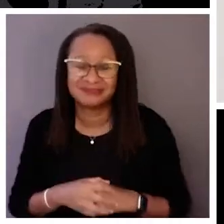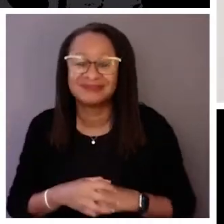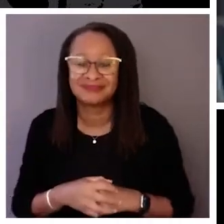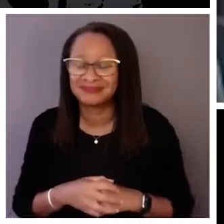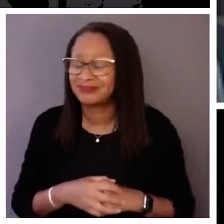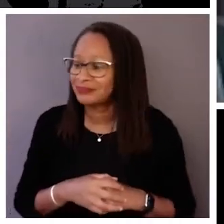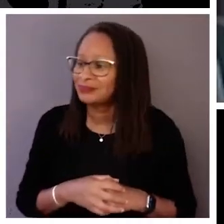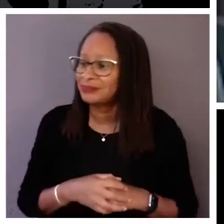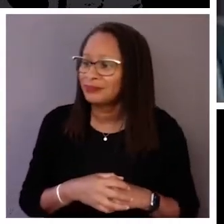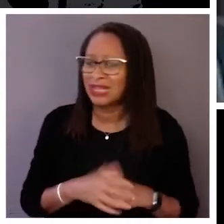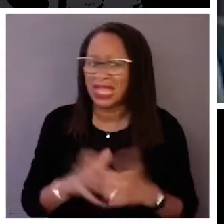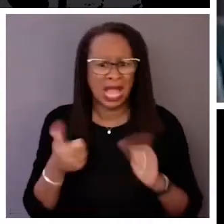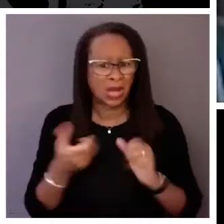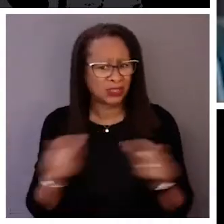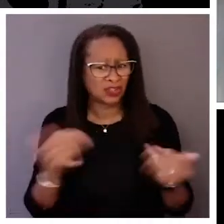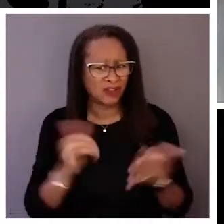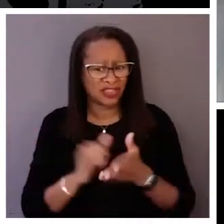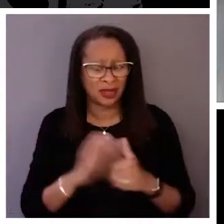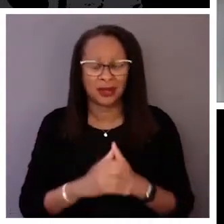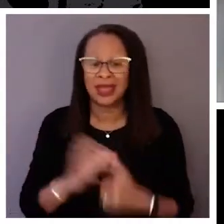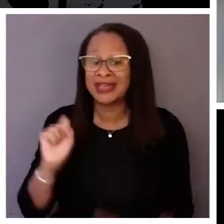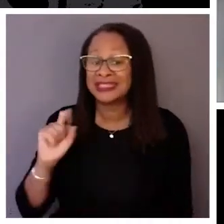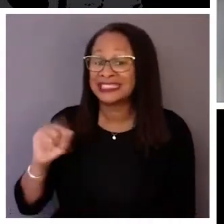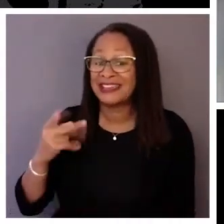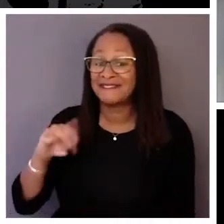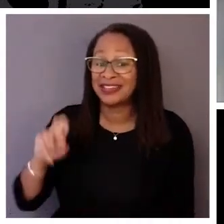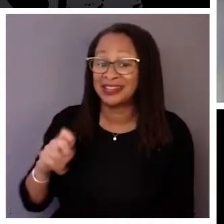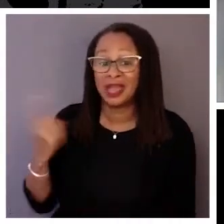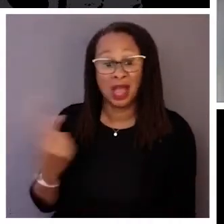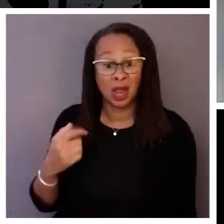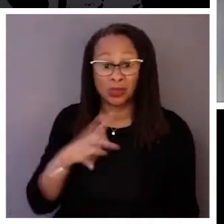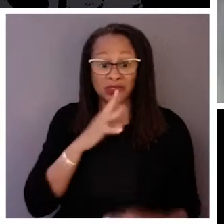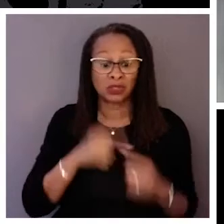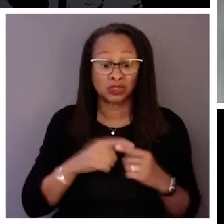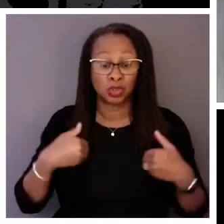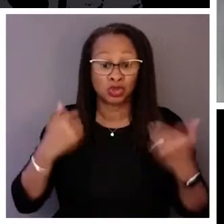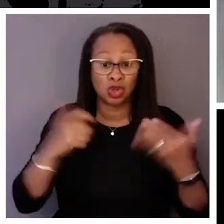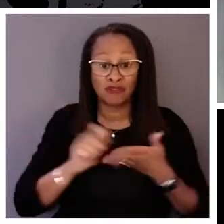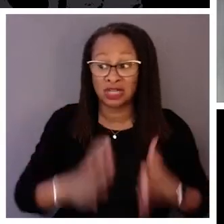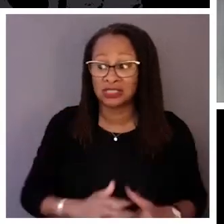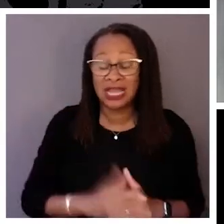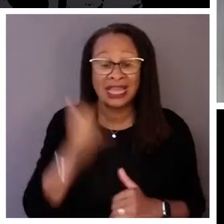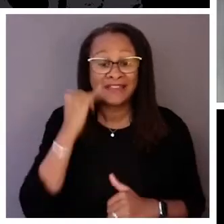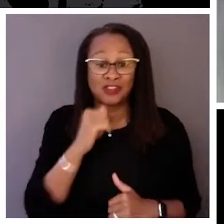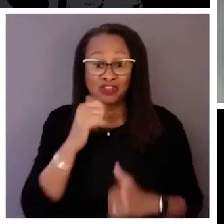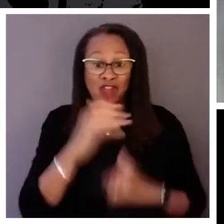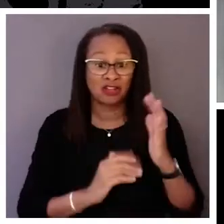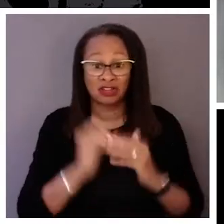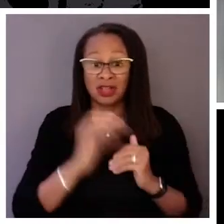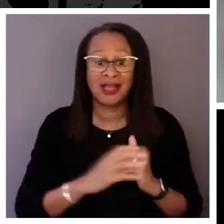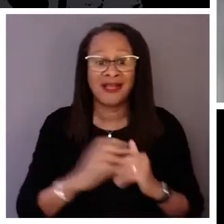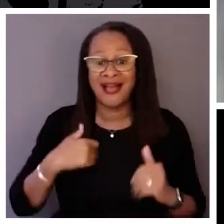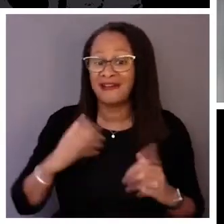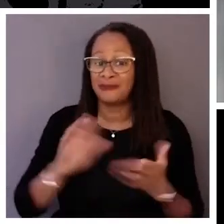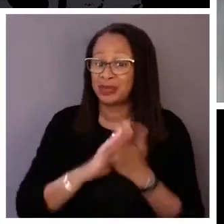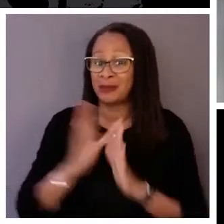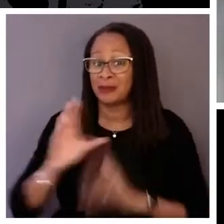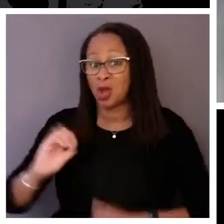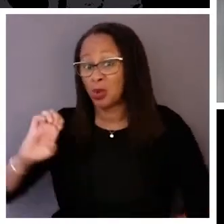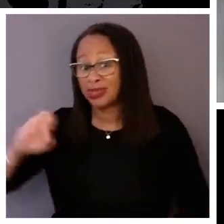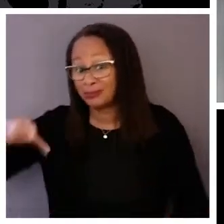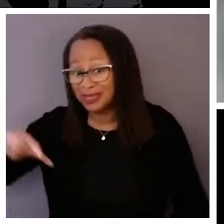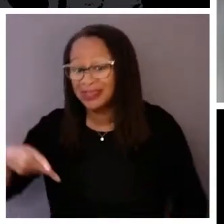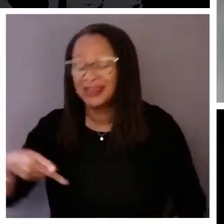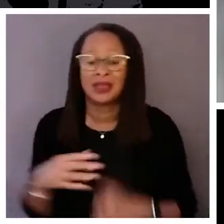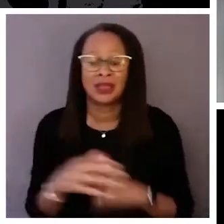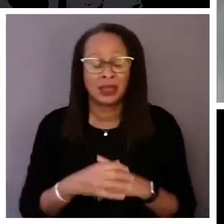Yeah. How do we rectify that? So when I'm in a room, I always talk to the younger writers and say, if you're not comfortable, I've been the co-EP